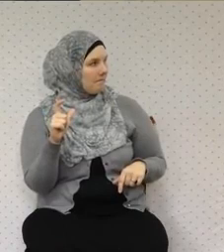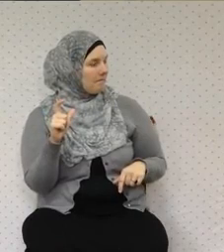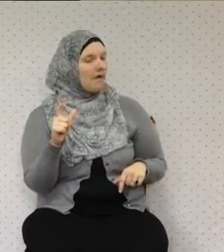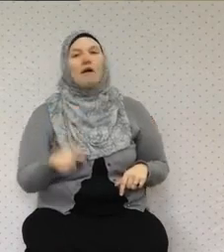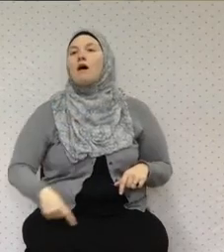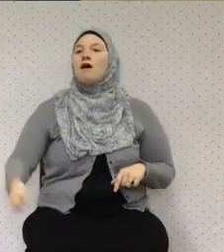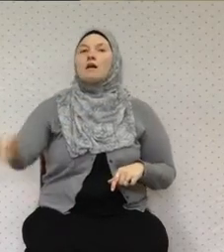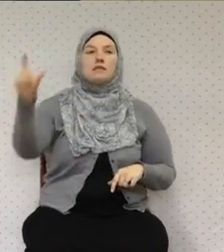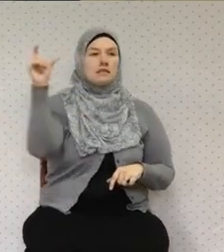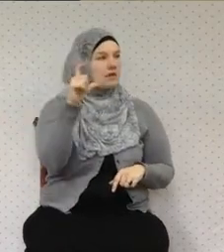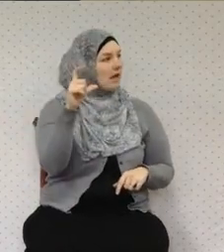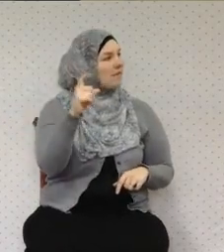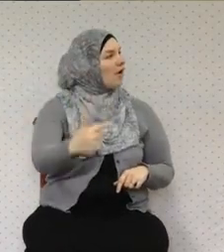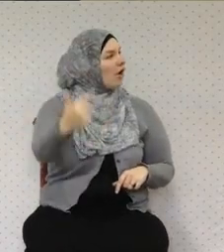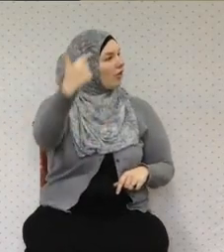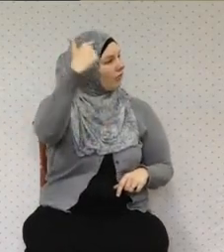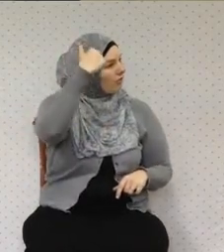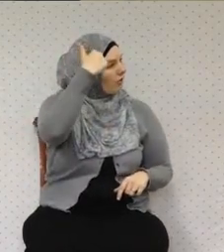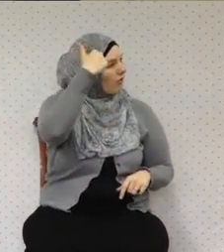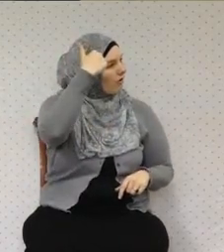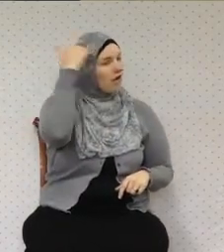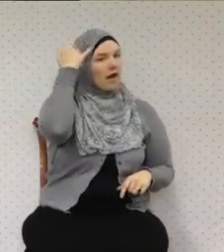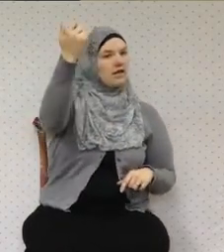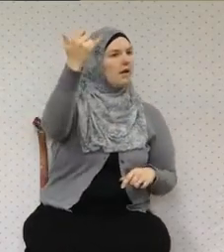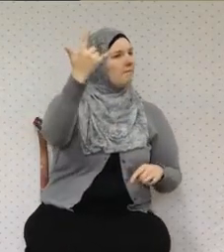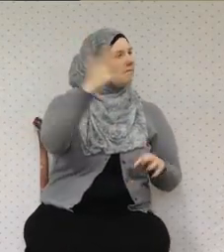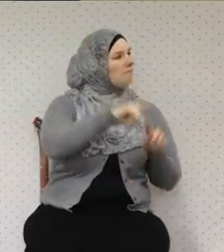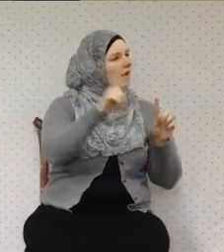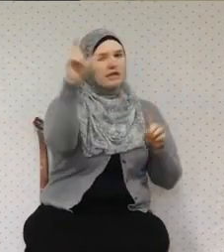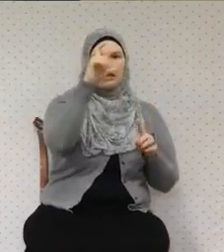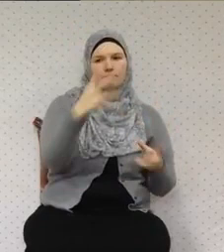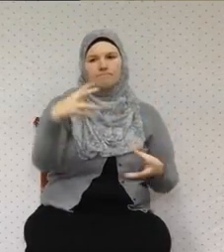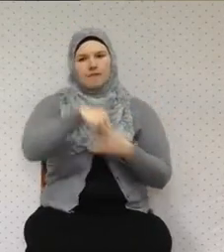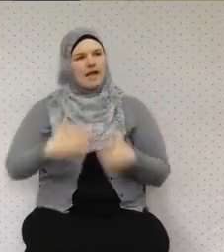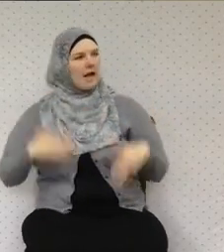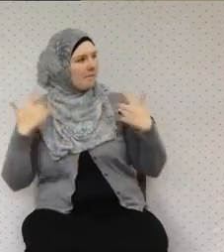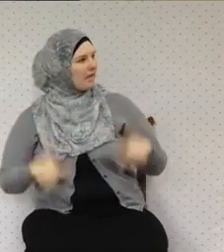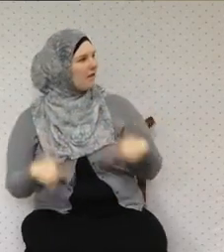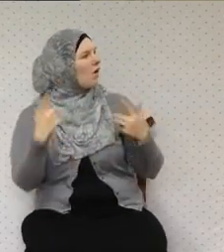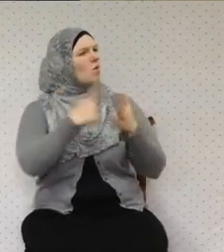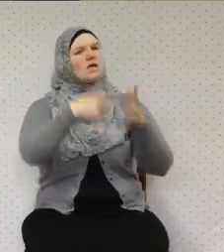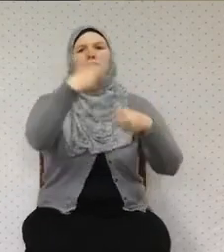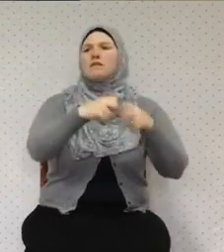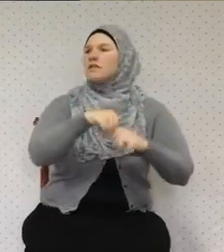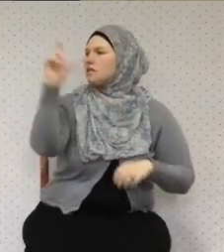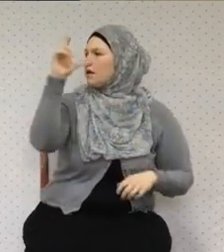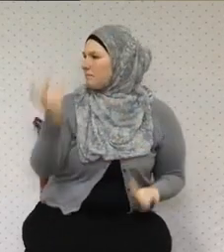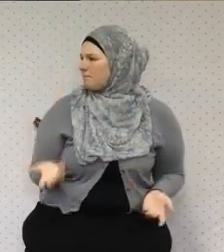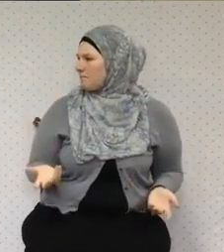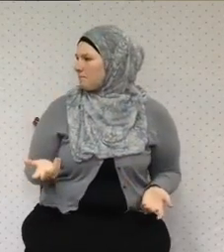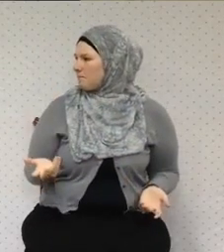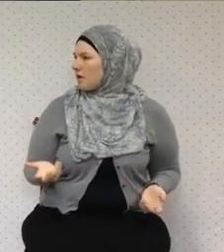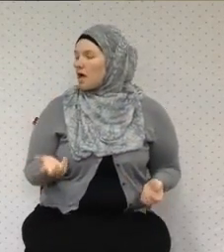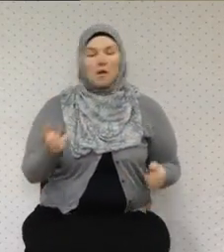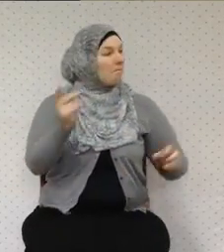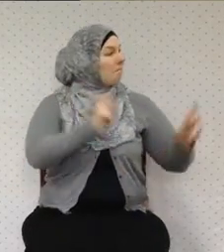and an idea into a real happy life. What is difficult in Islam? What would make